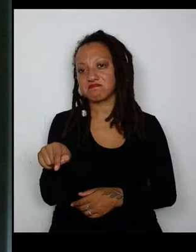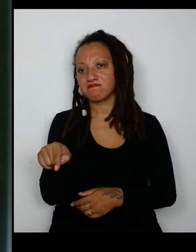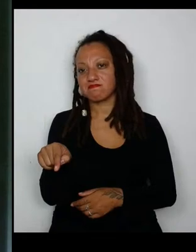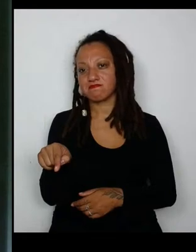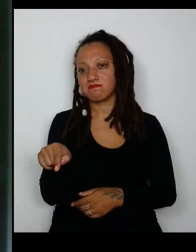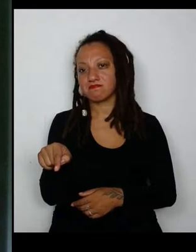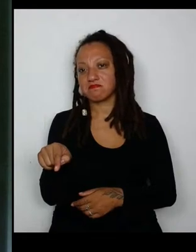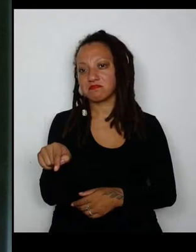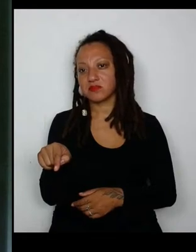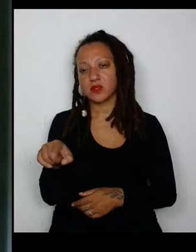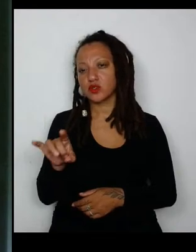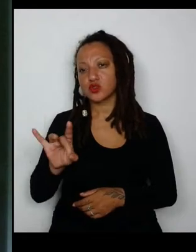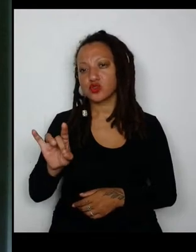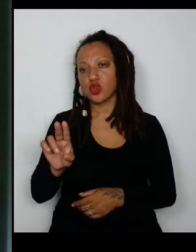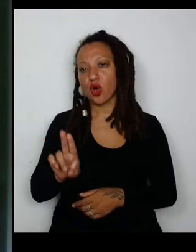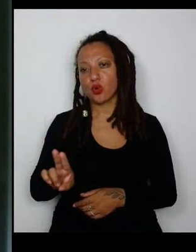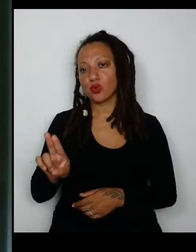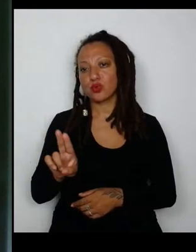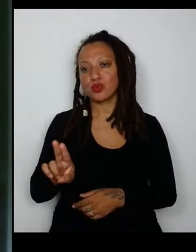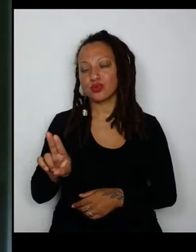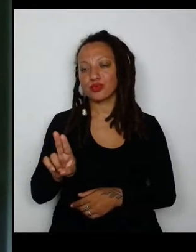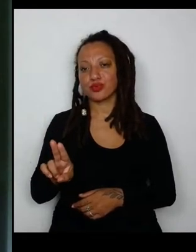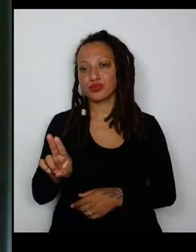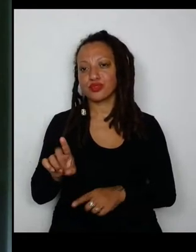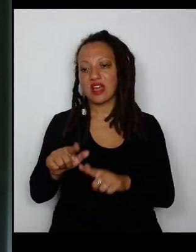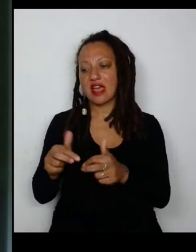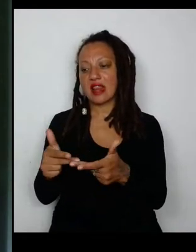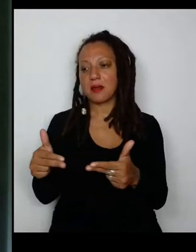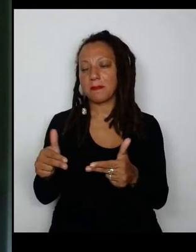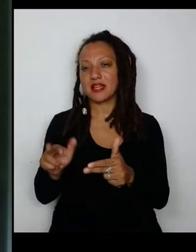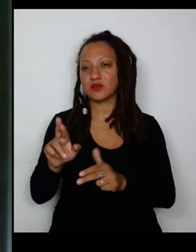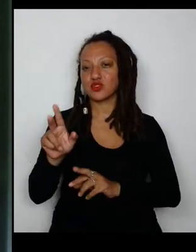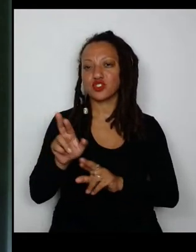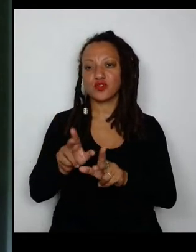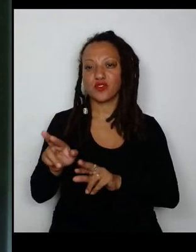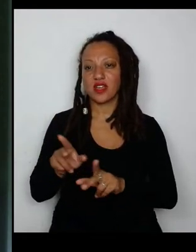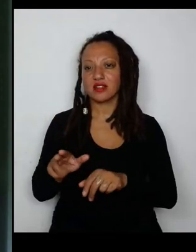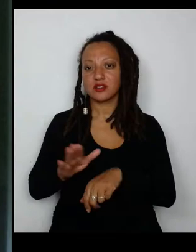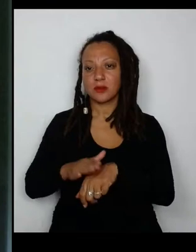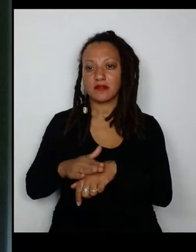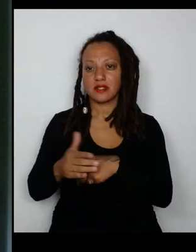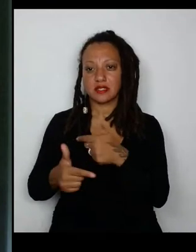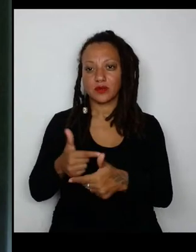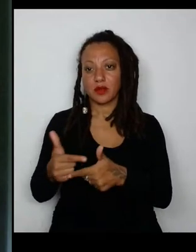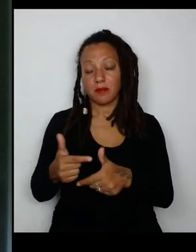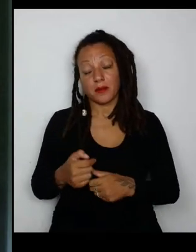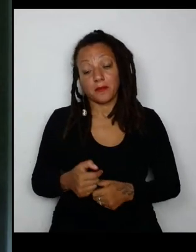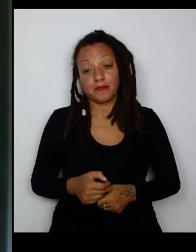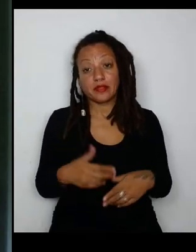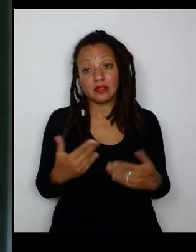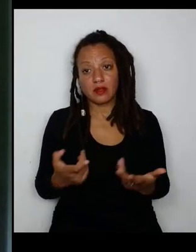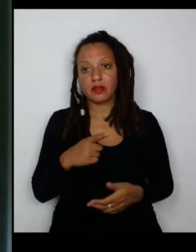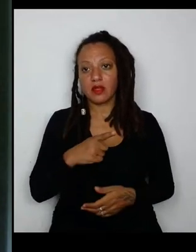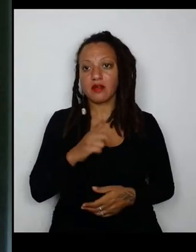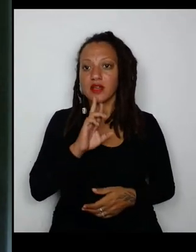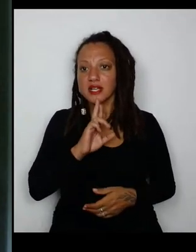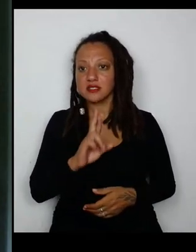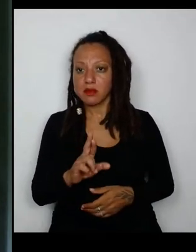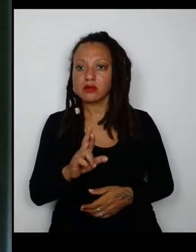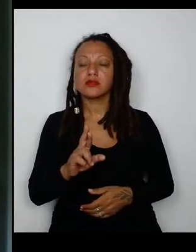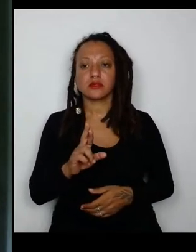different spheres we i think are much more likely to